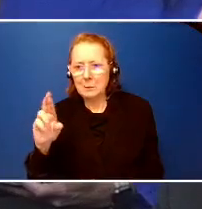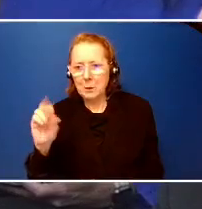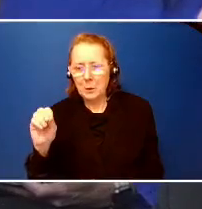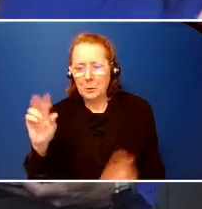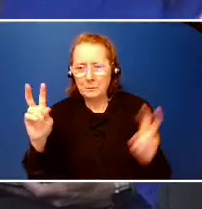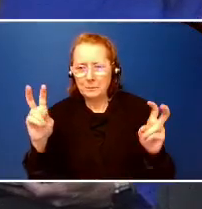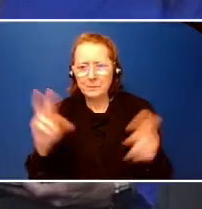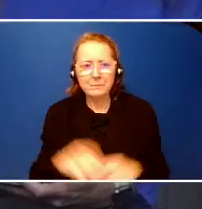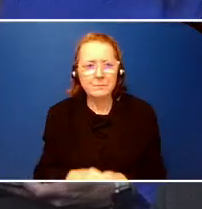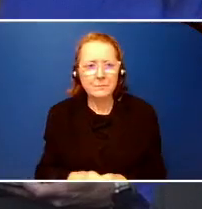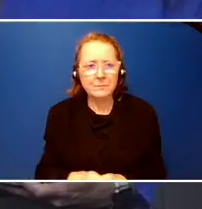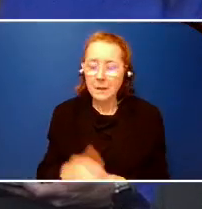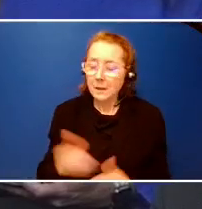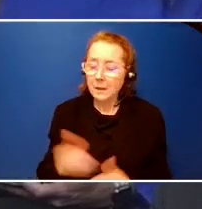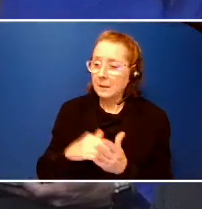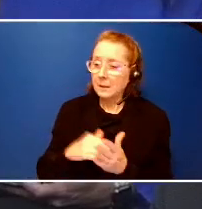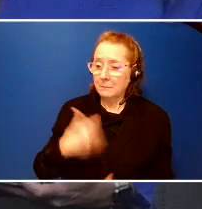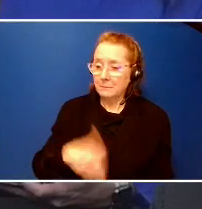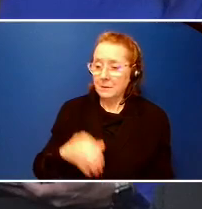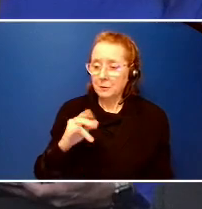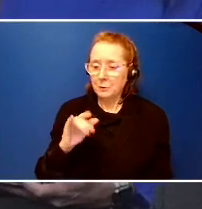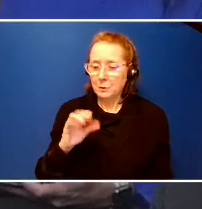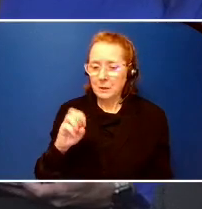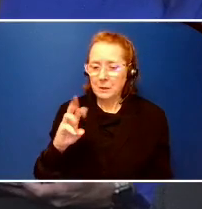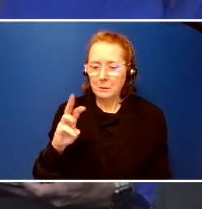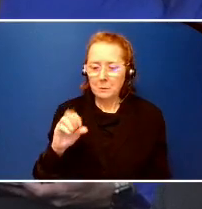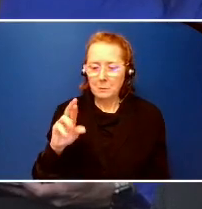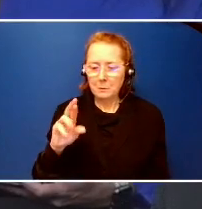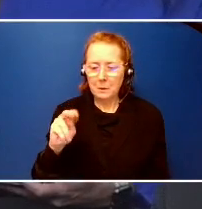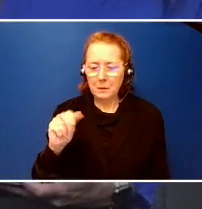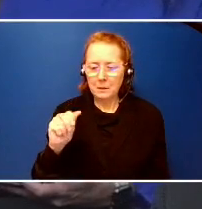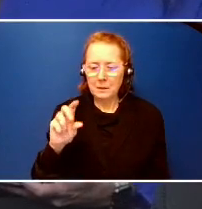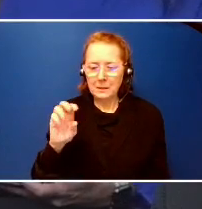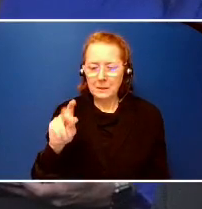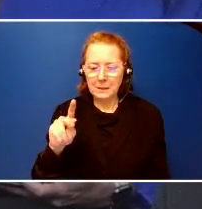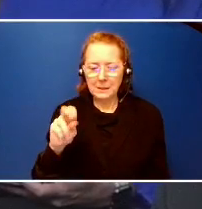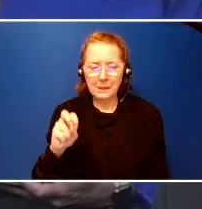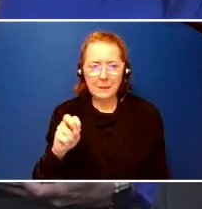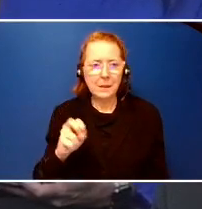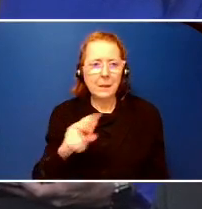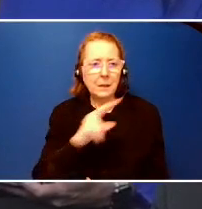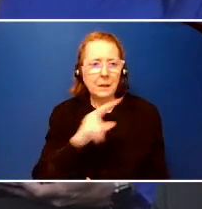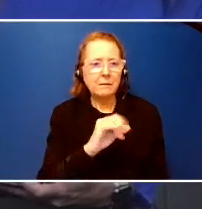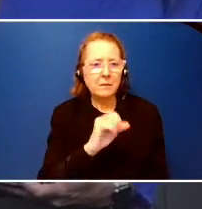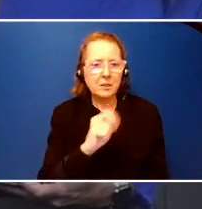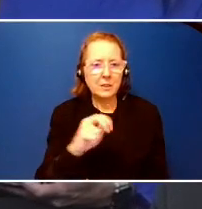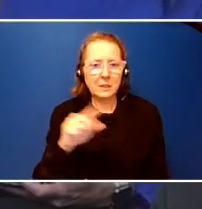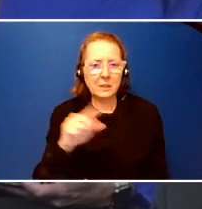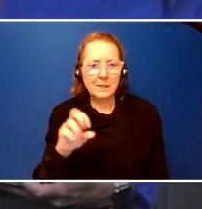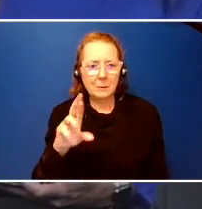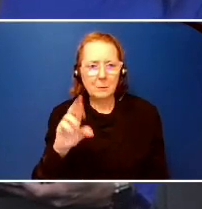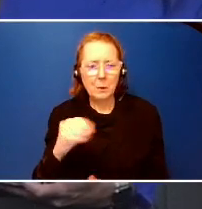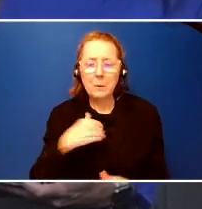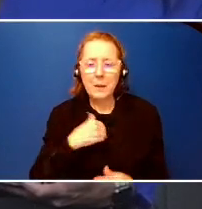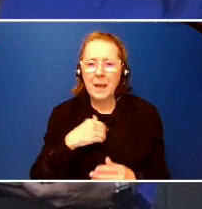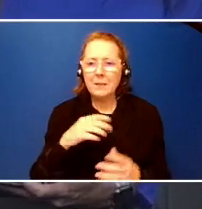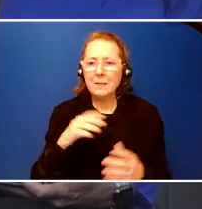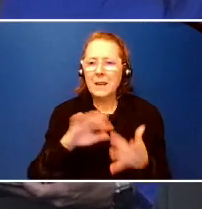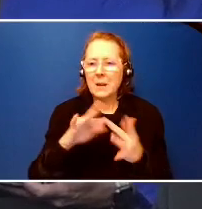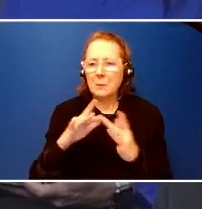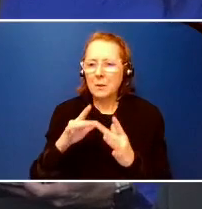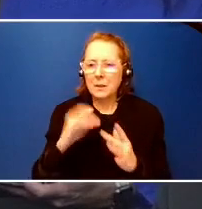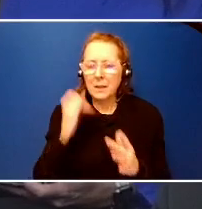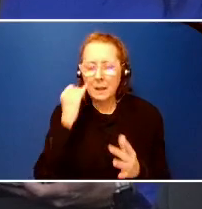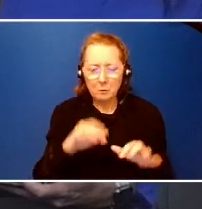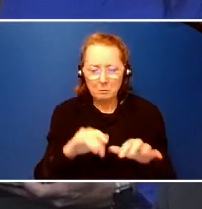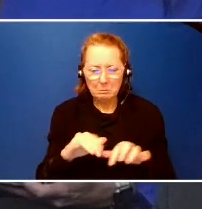Once again, Julie Warnicki. Yes, Vision Zero, there is a Vision Zero network. If you do some Googling, you can find